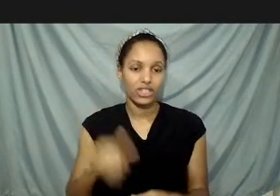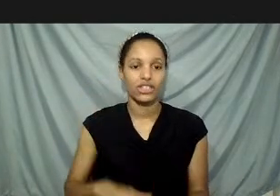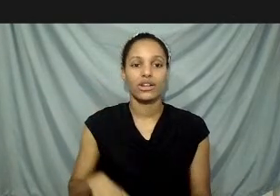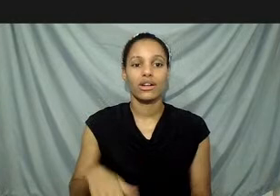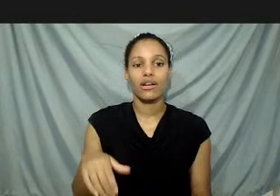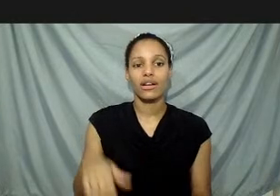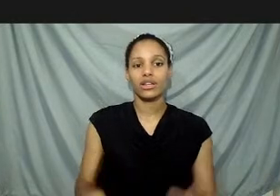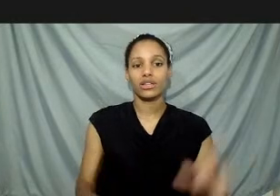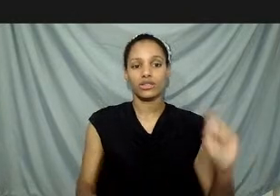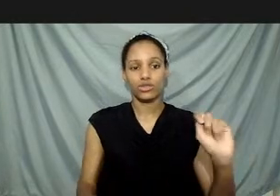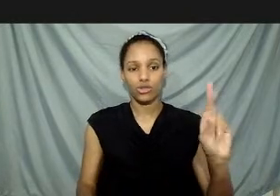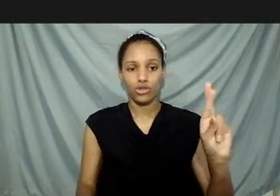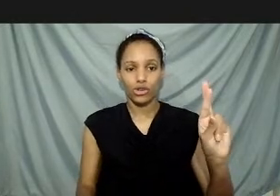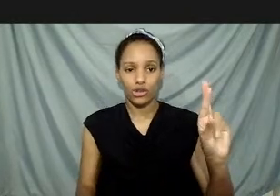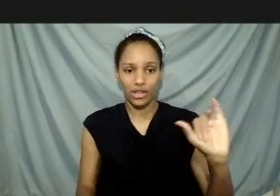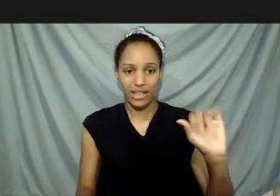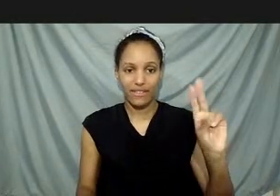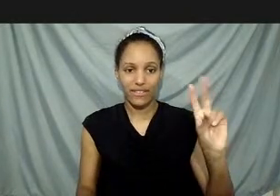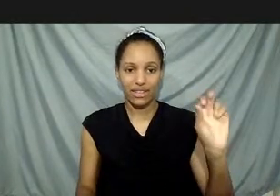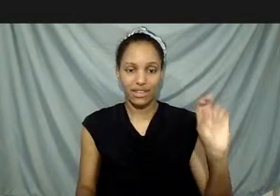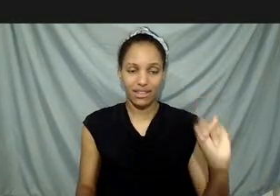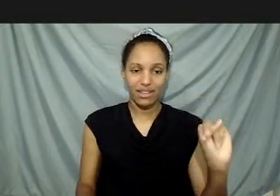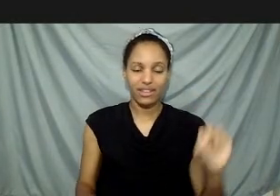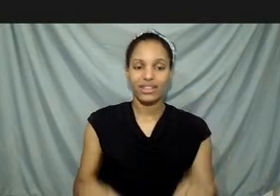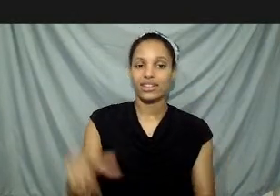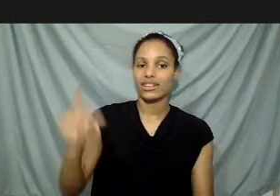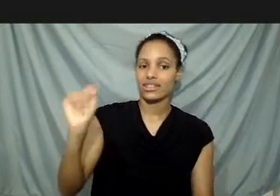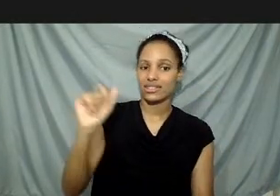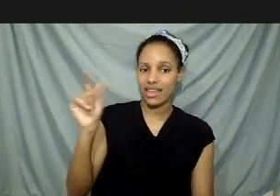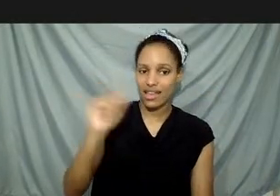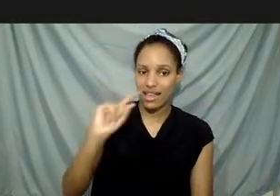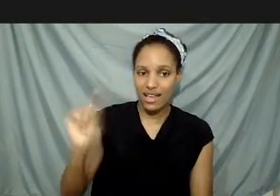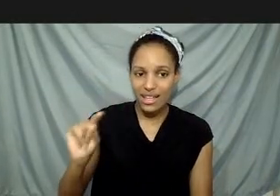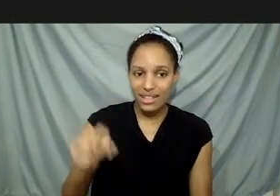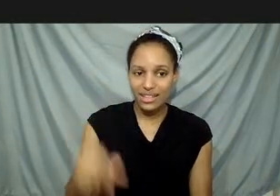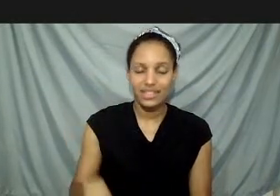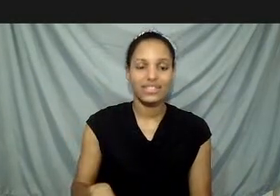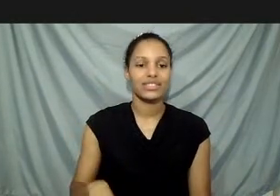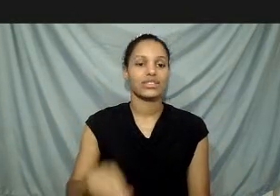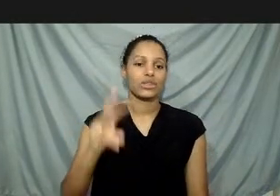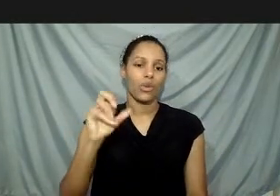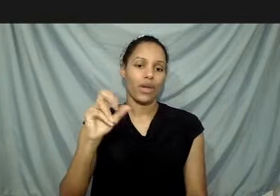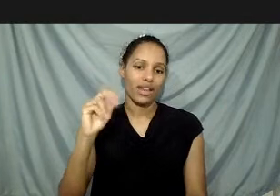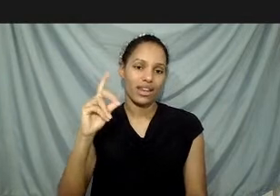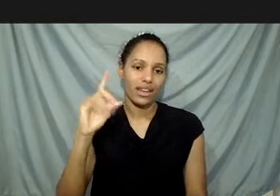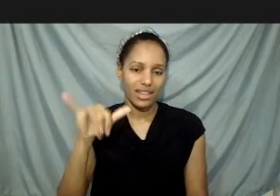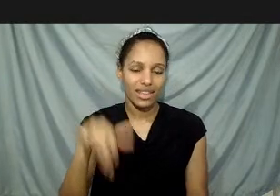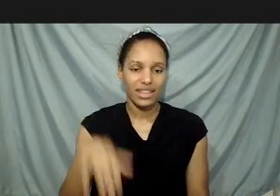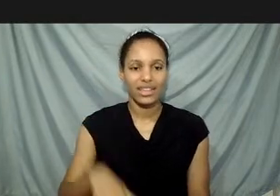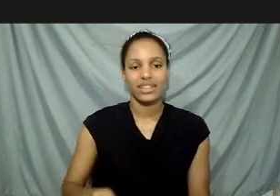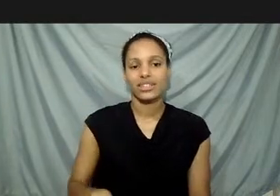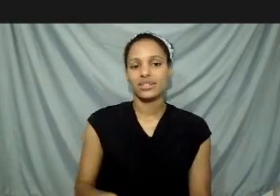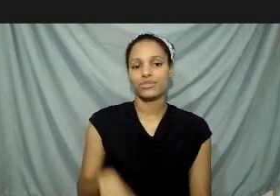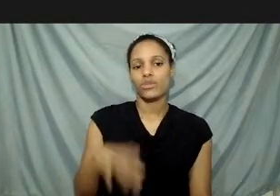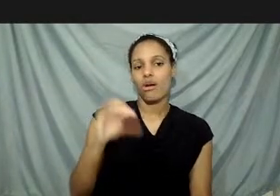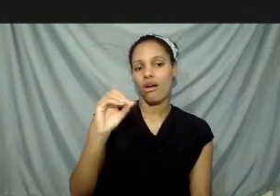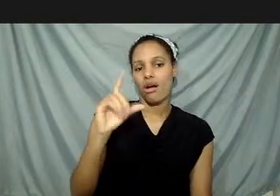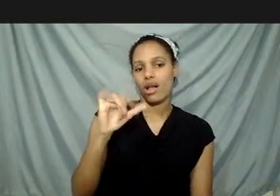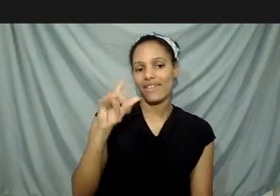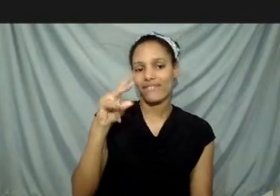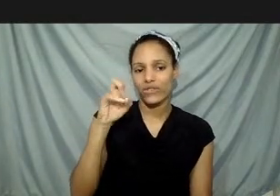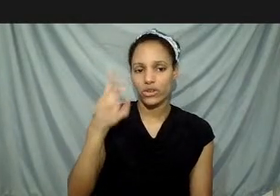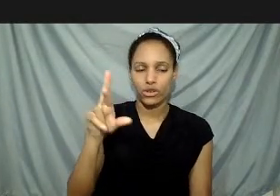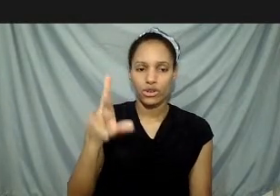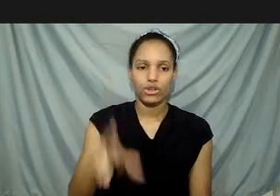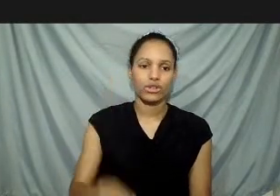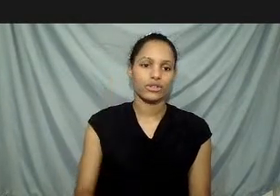here. Tats is here. Wendy Parent, Jay Bowie, Cynthia Oliver, Michaela